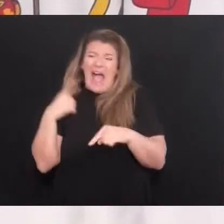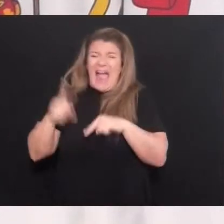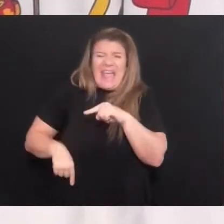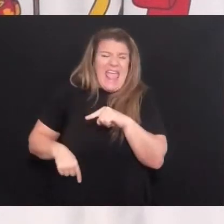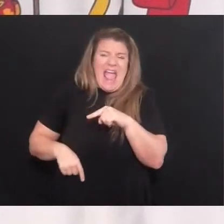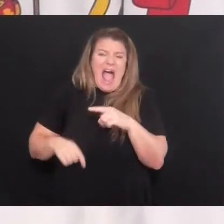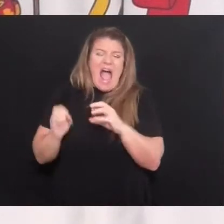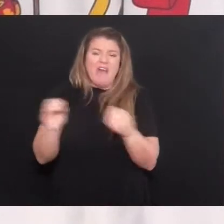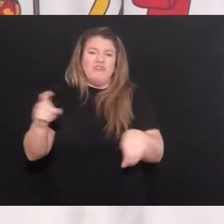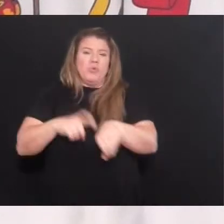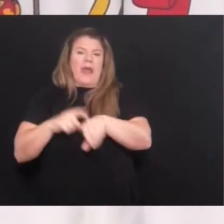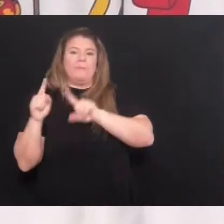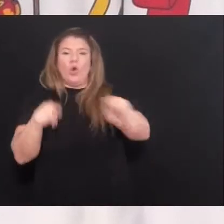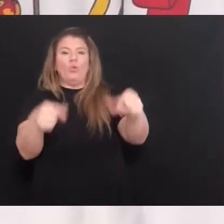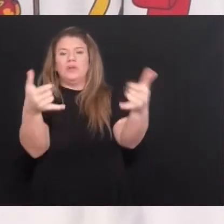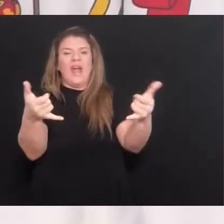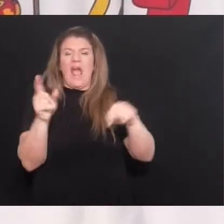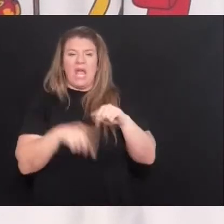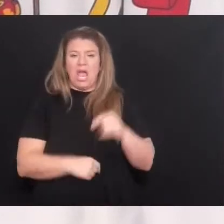can't really get to it today.